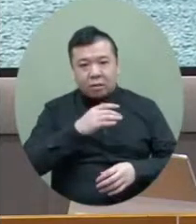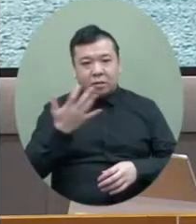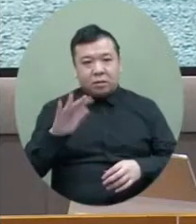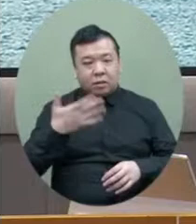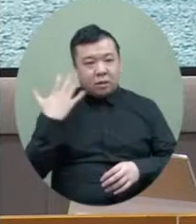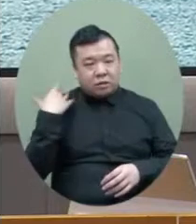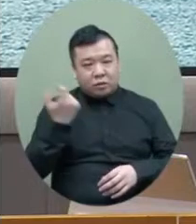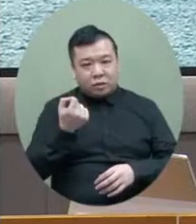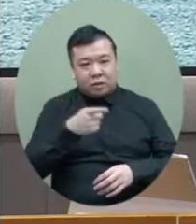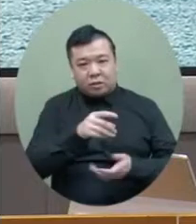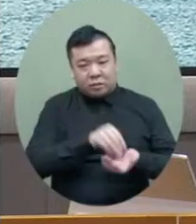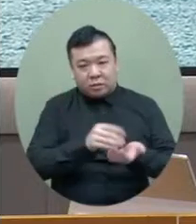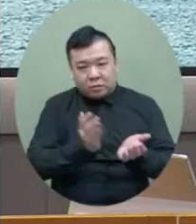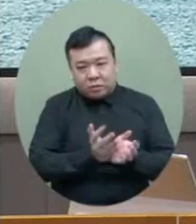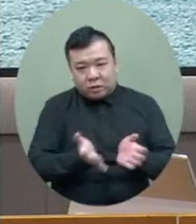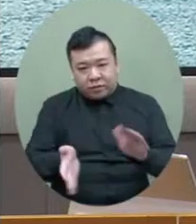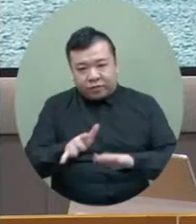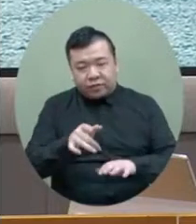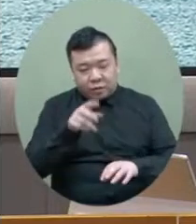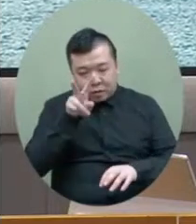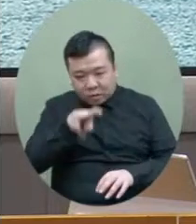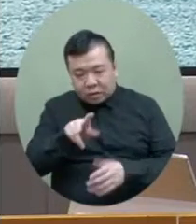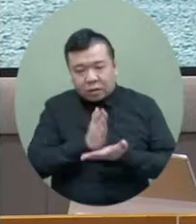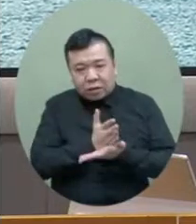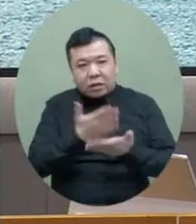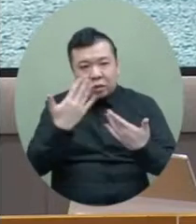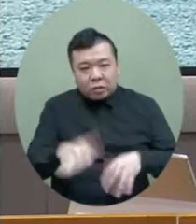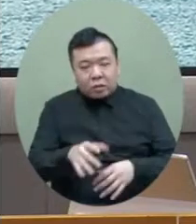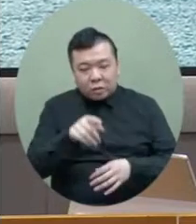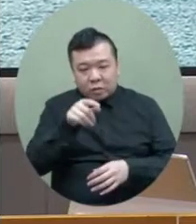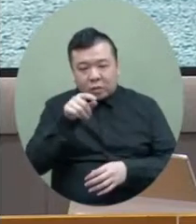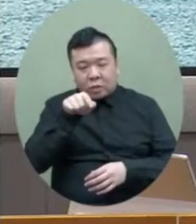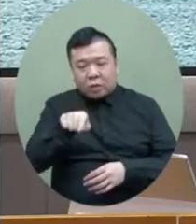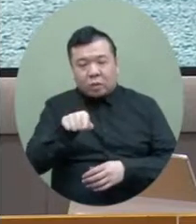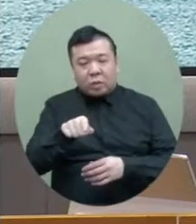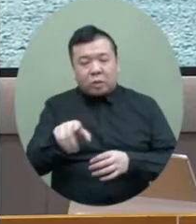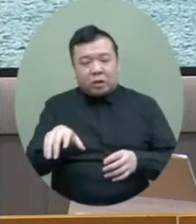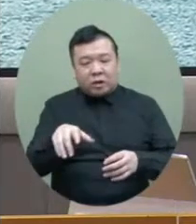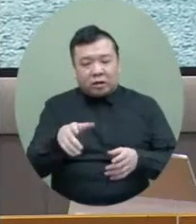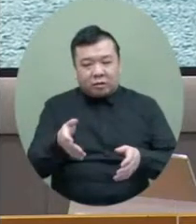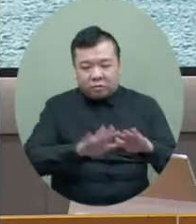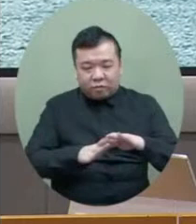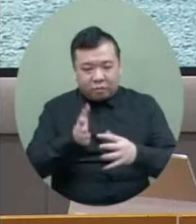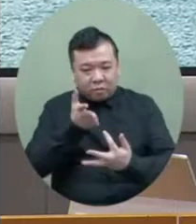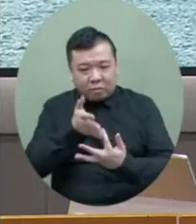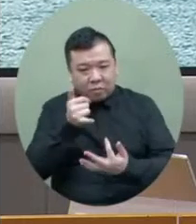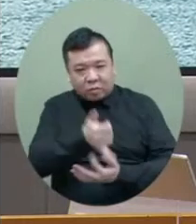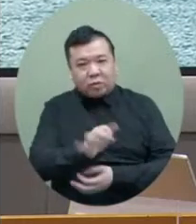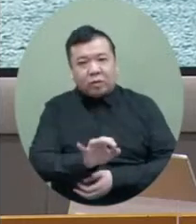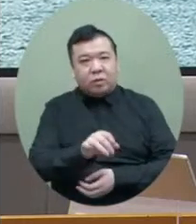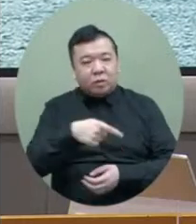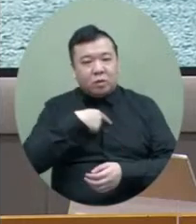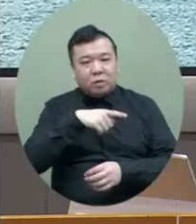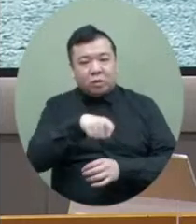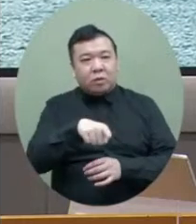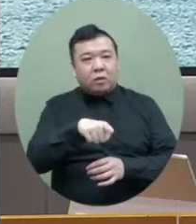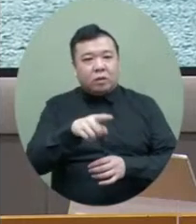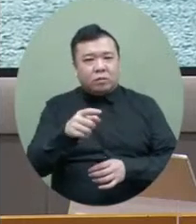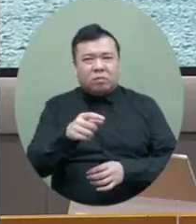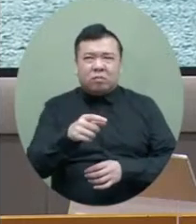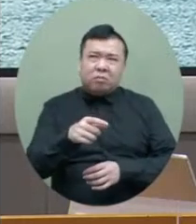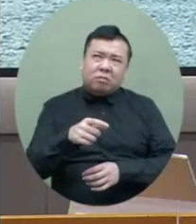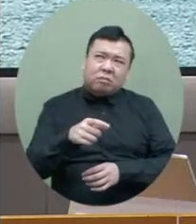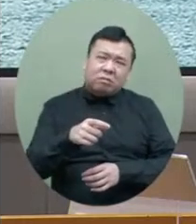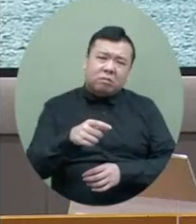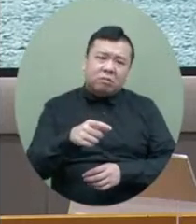that case worked as a housekeeper, but that case did not clean the rooms of the